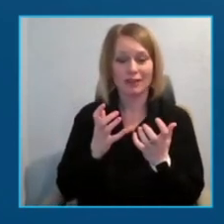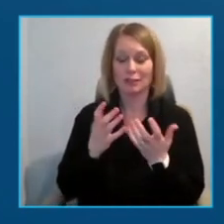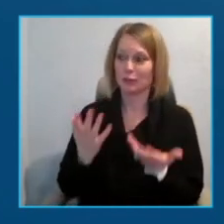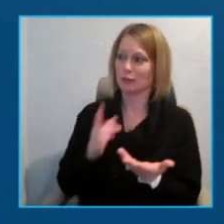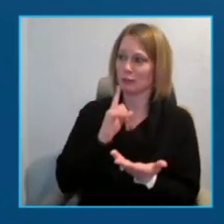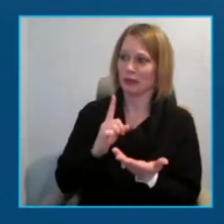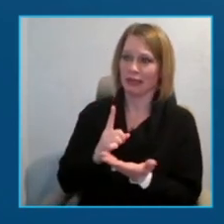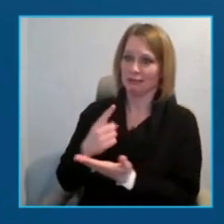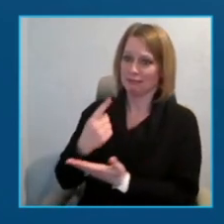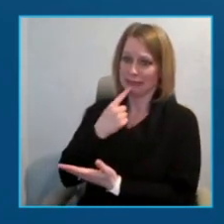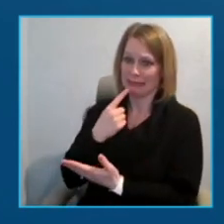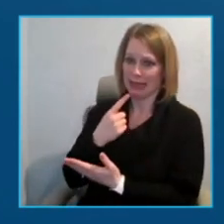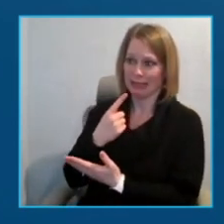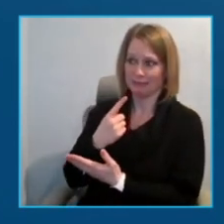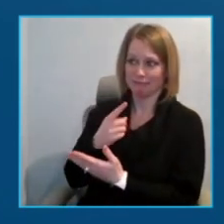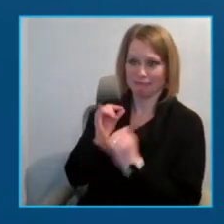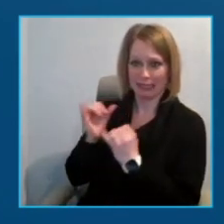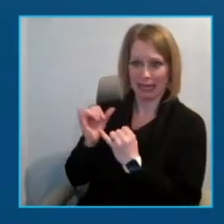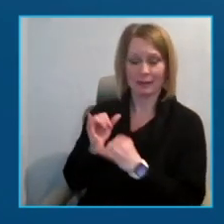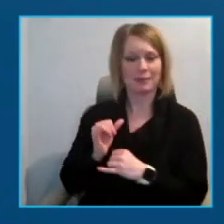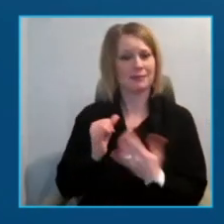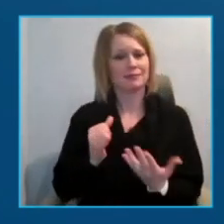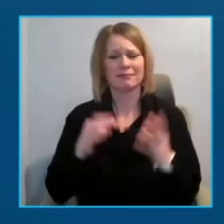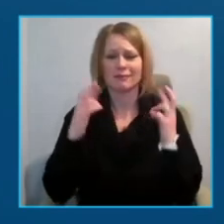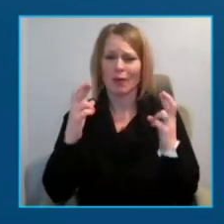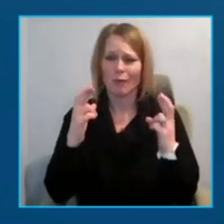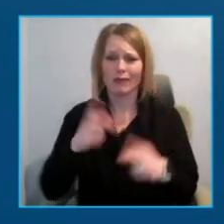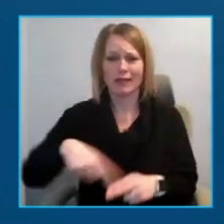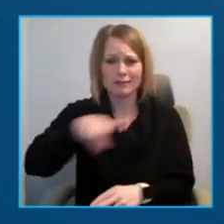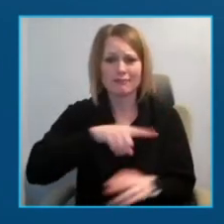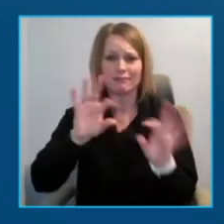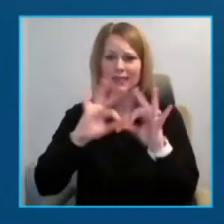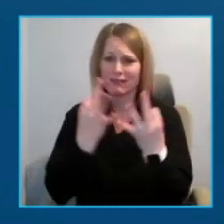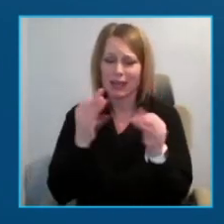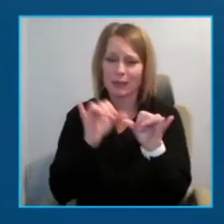your families are doing well and staying safe and healthy.